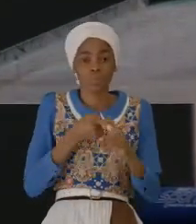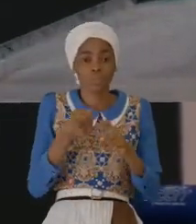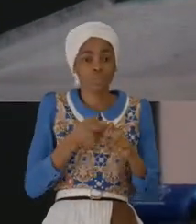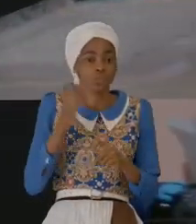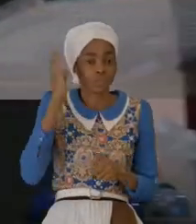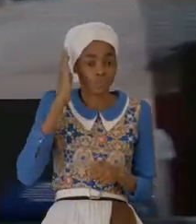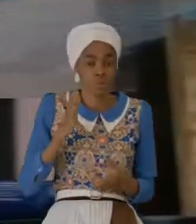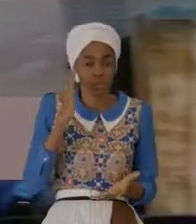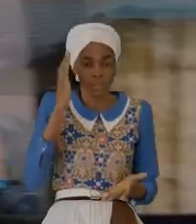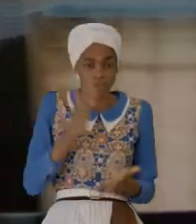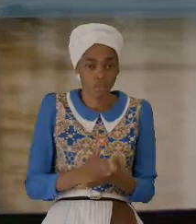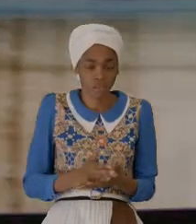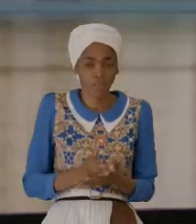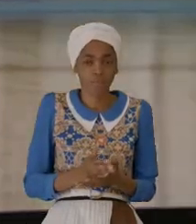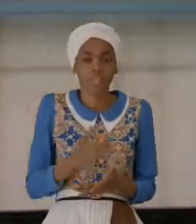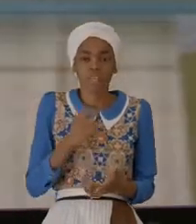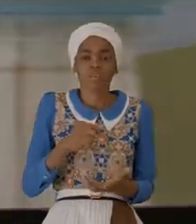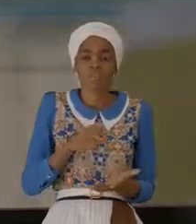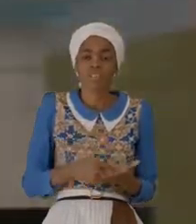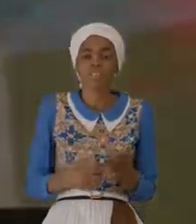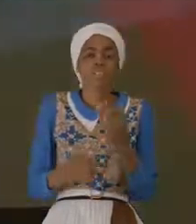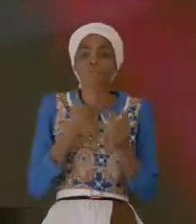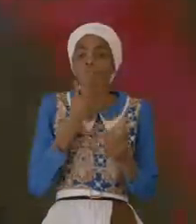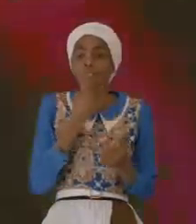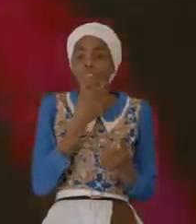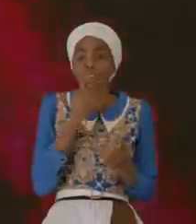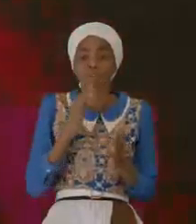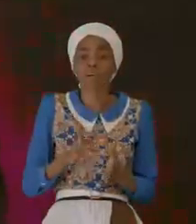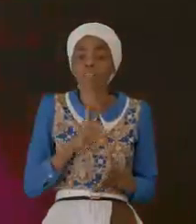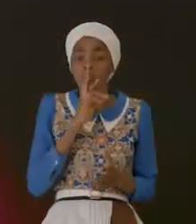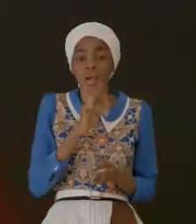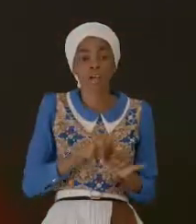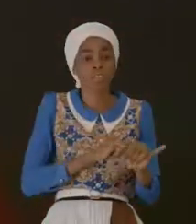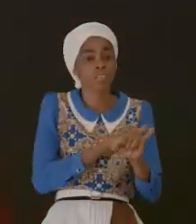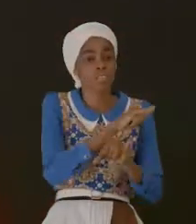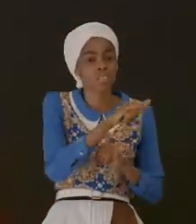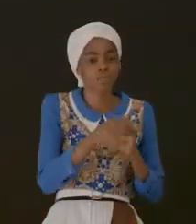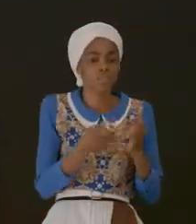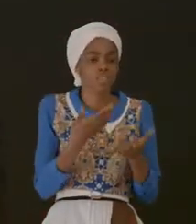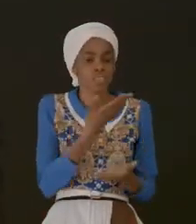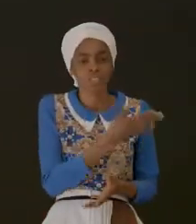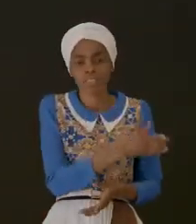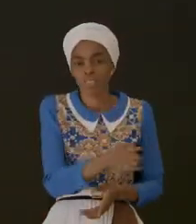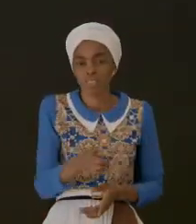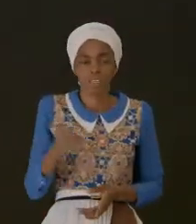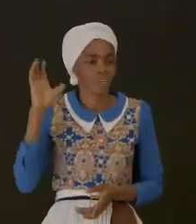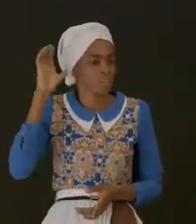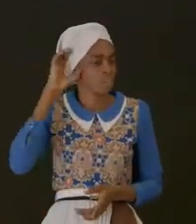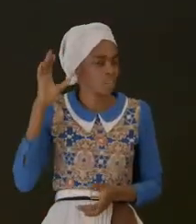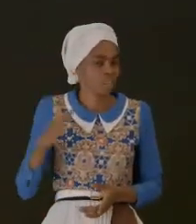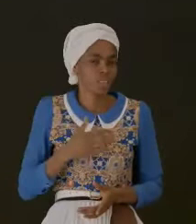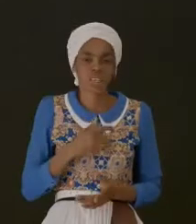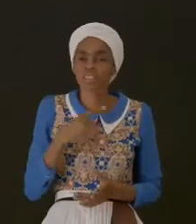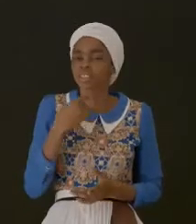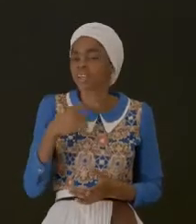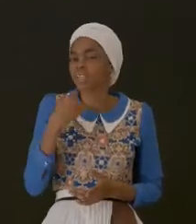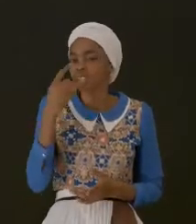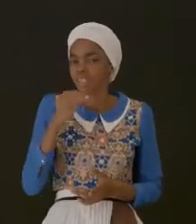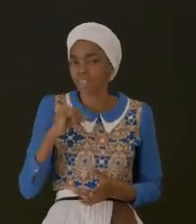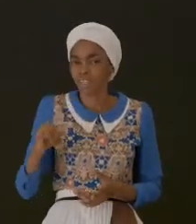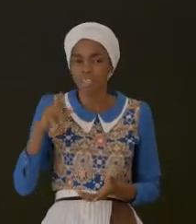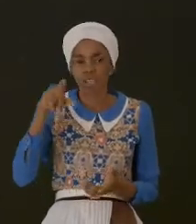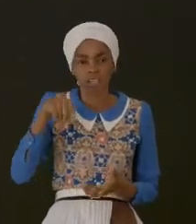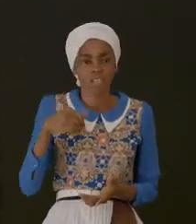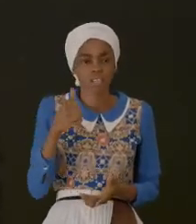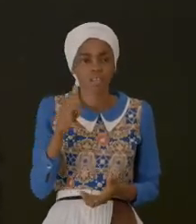those Pretenders who are deceiving their hearers and they were saying Paul is